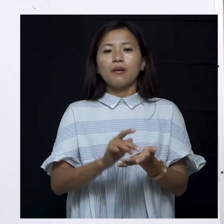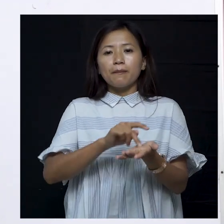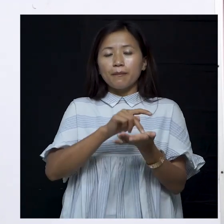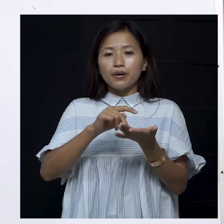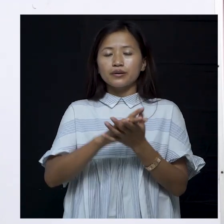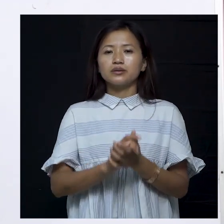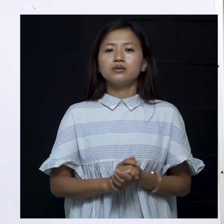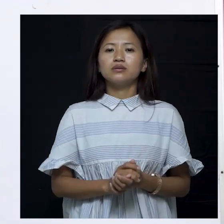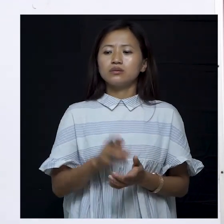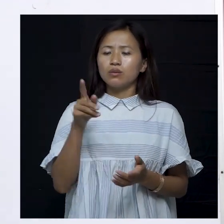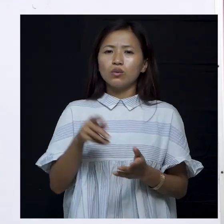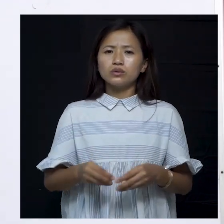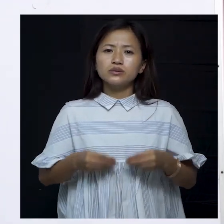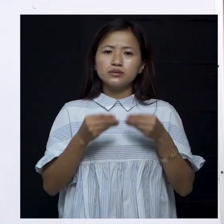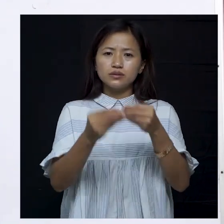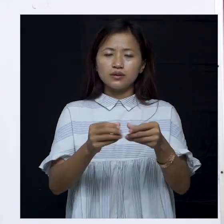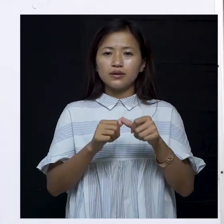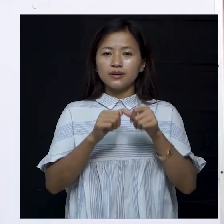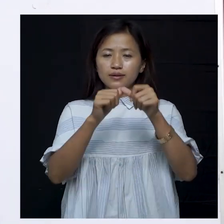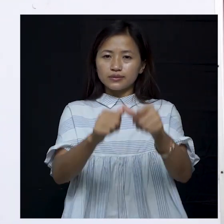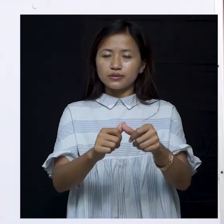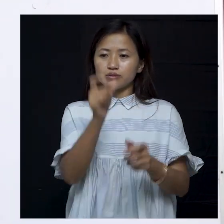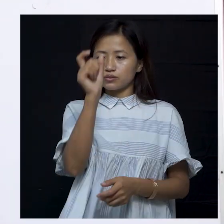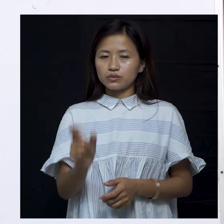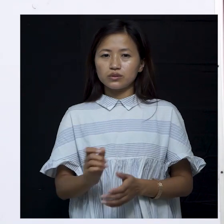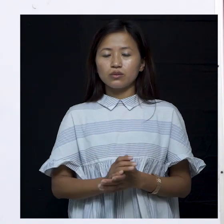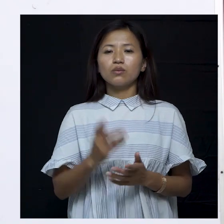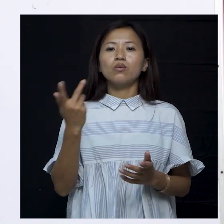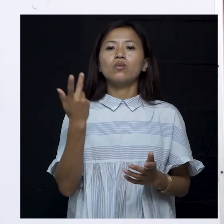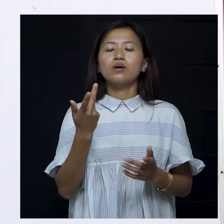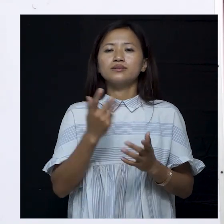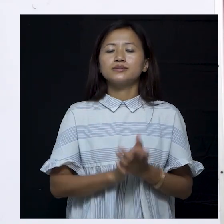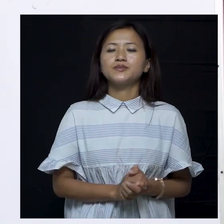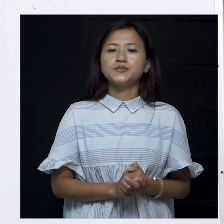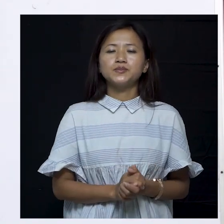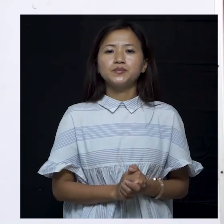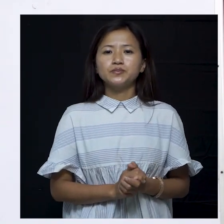I repeat, it always gives the answer to the word what, okay?